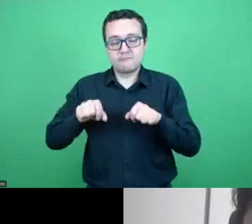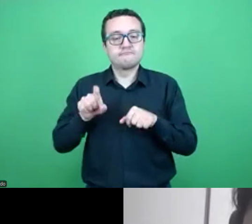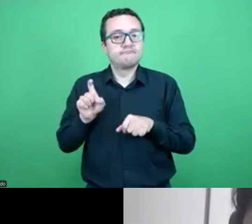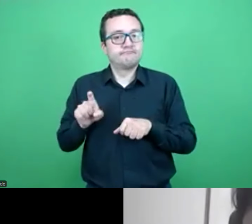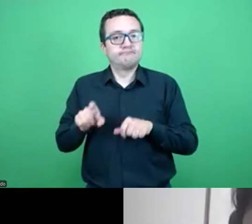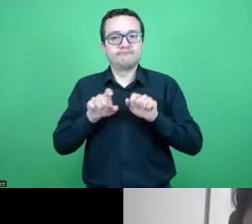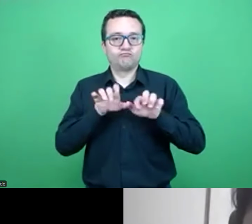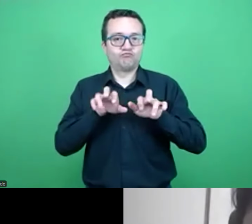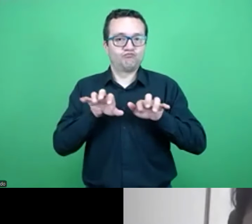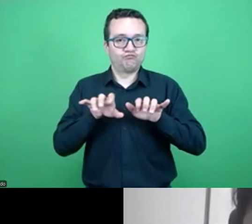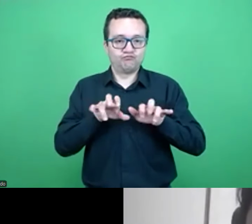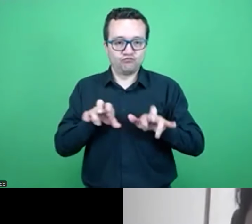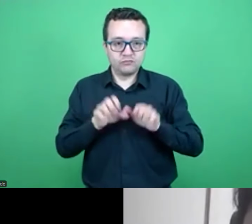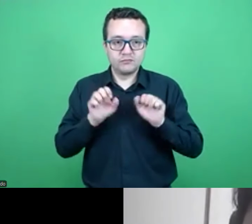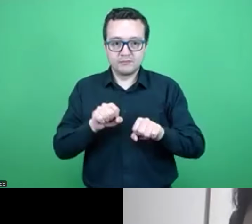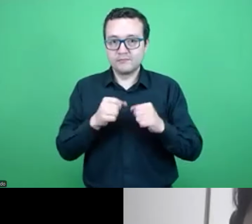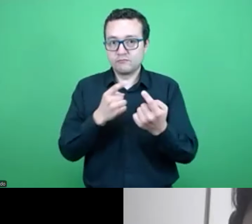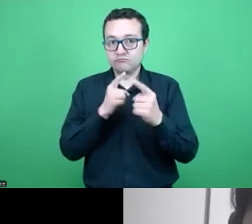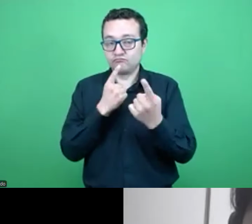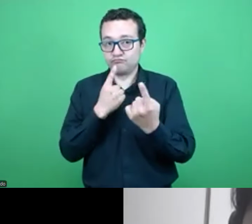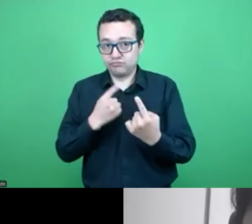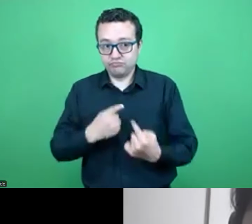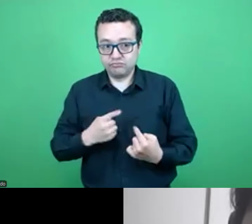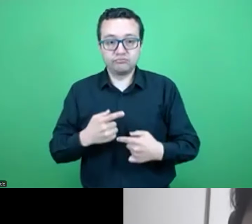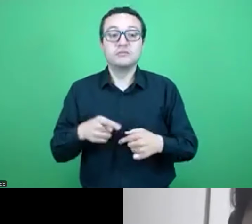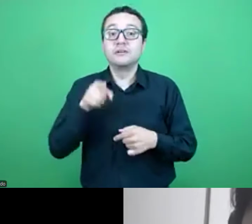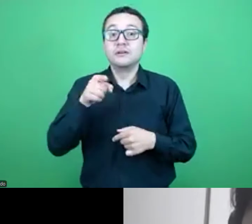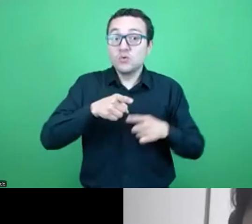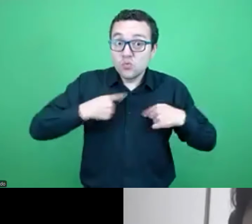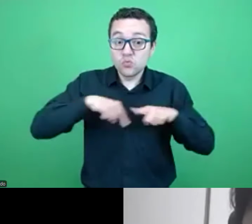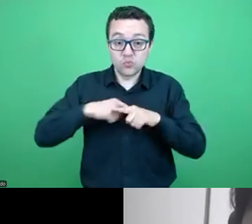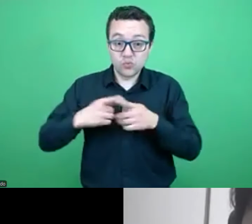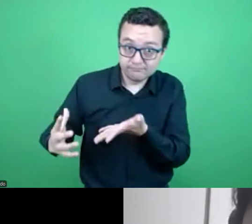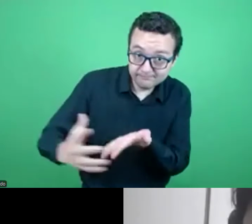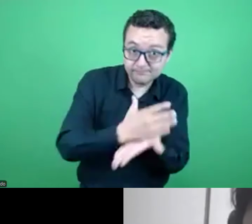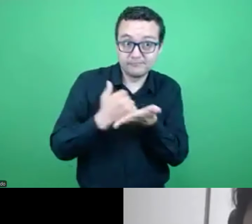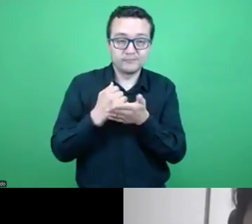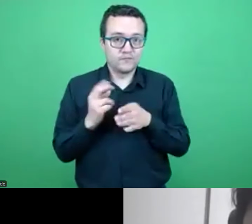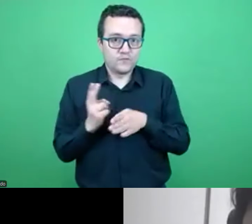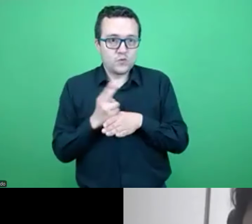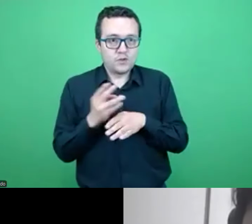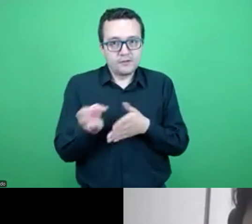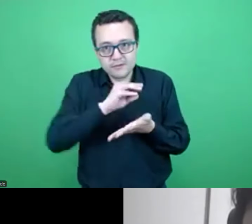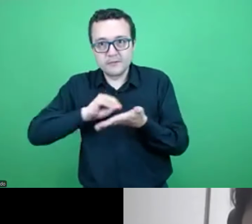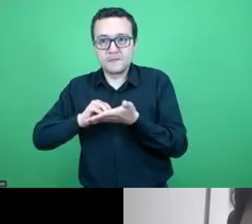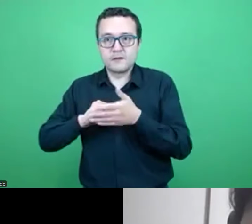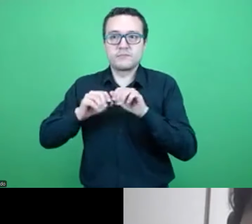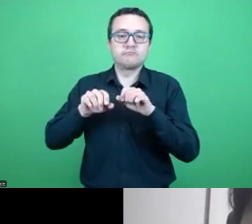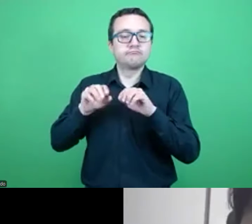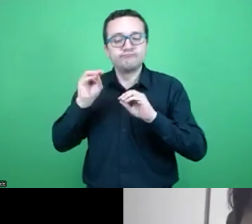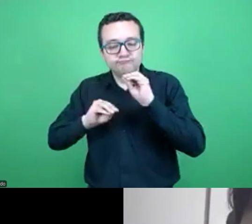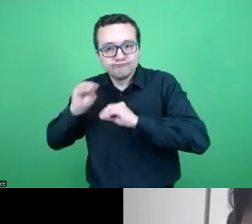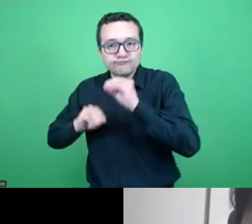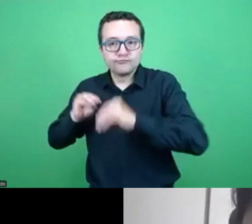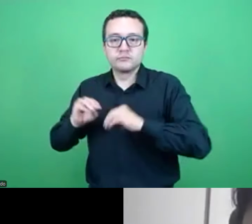using these responses to shape the different sessions also in the GDS 2025. And also we are going to collect some good